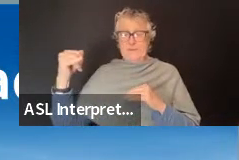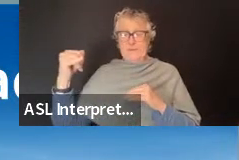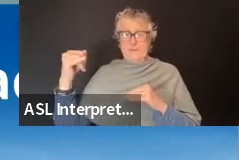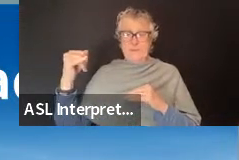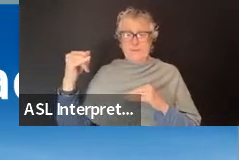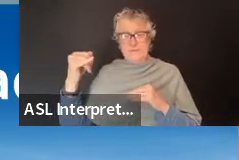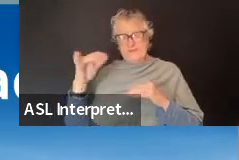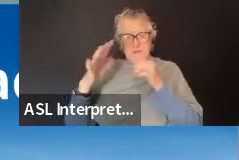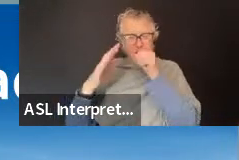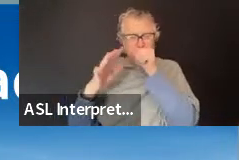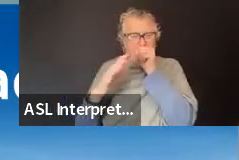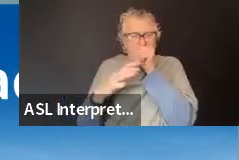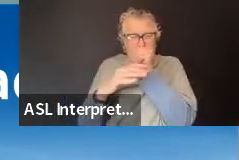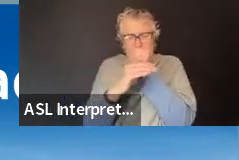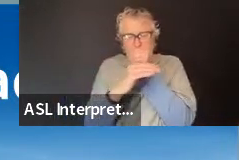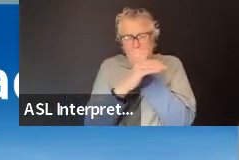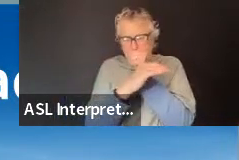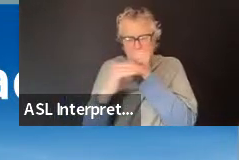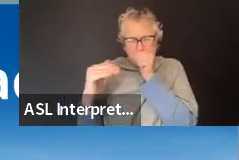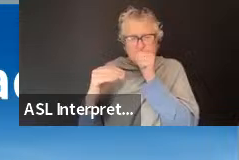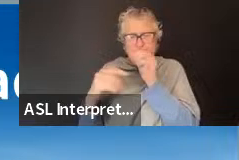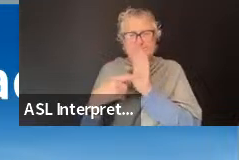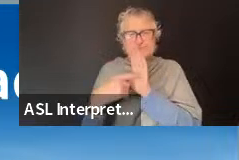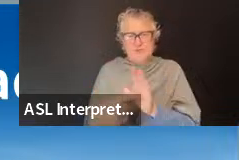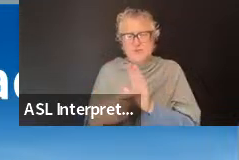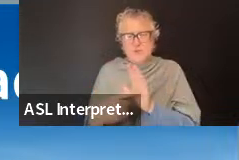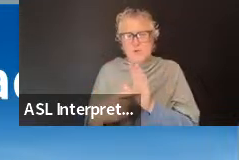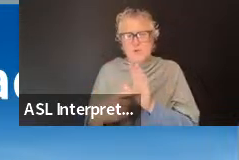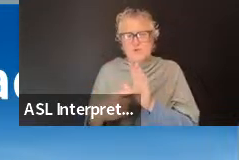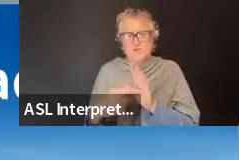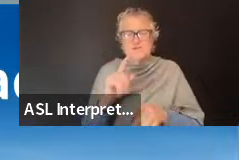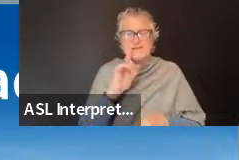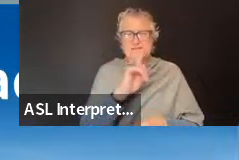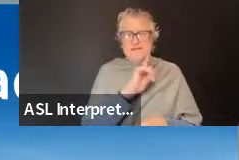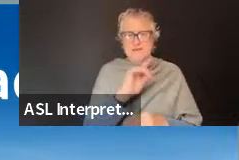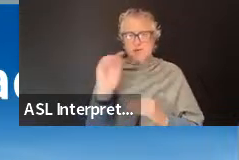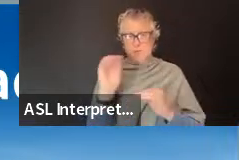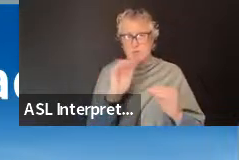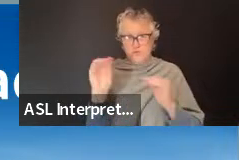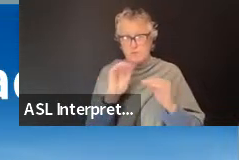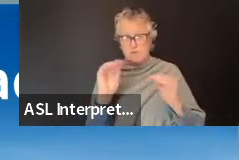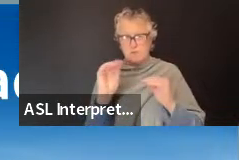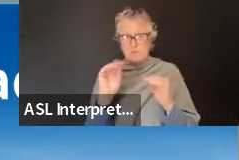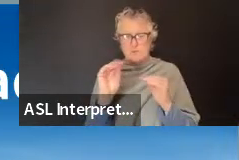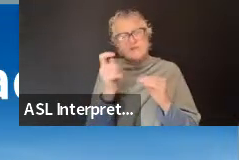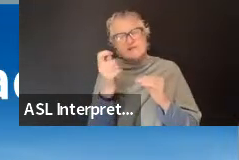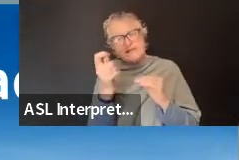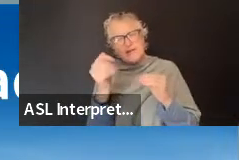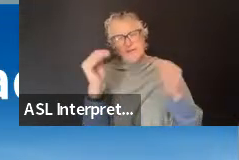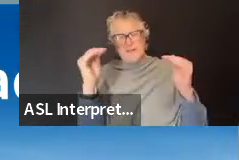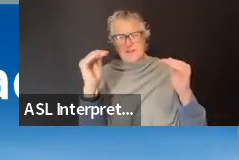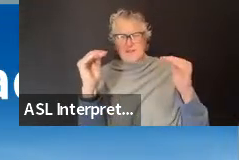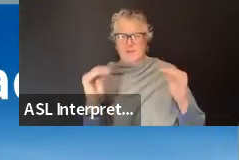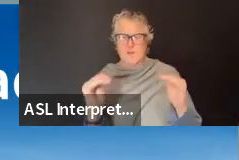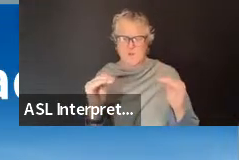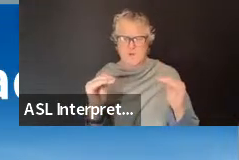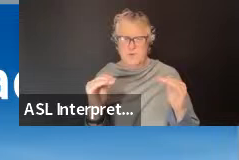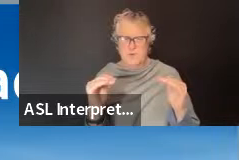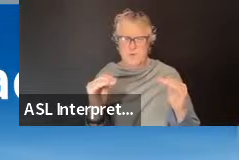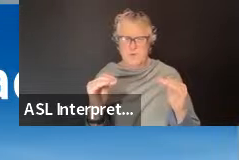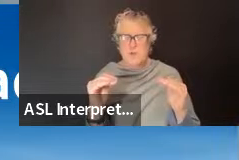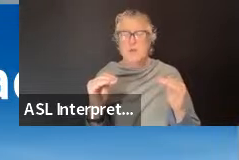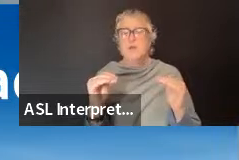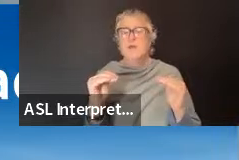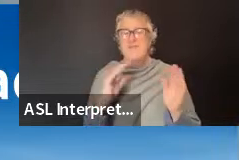shows the single level movable span, which is just a bit lower. It would provide a vertical clearance of